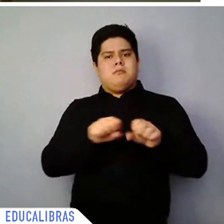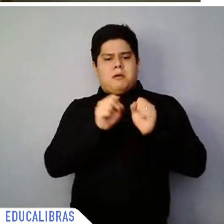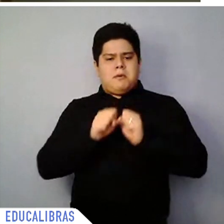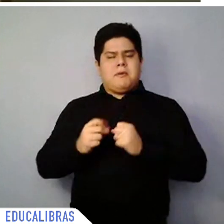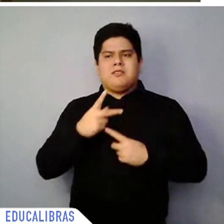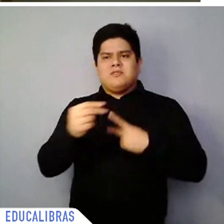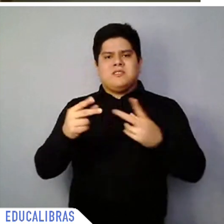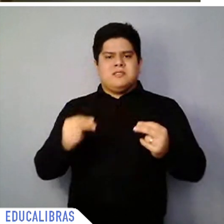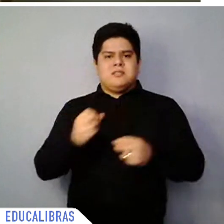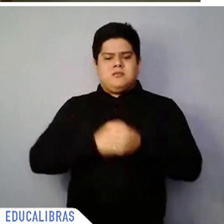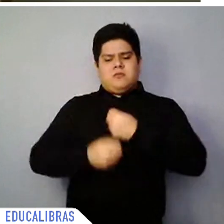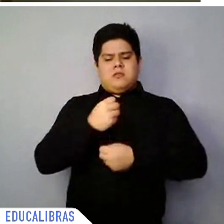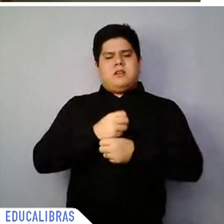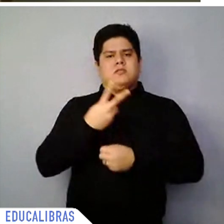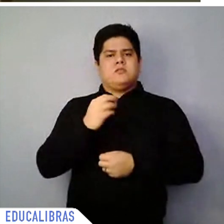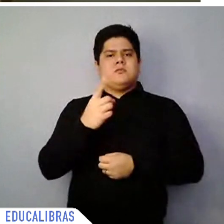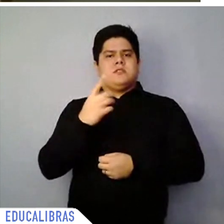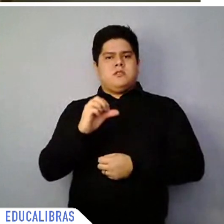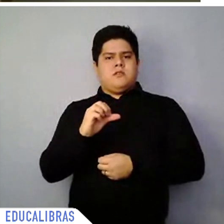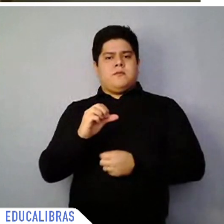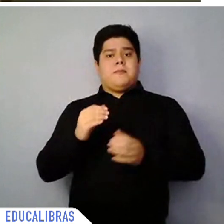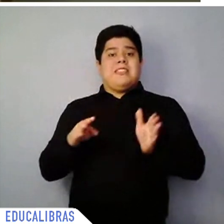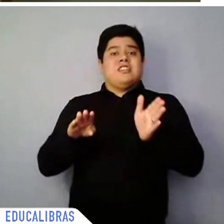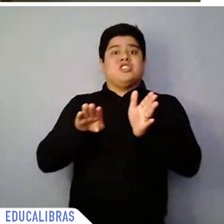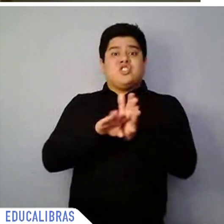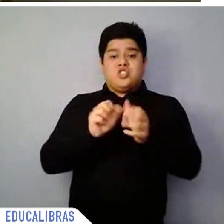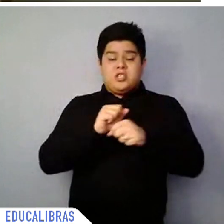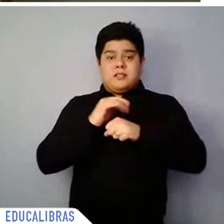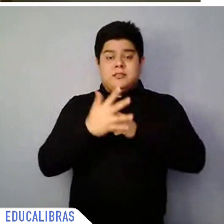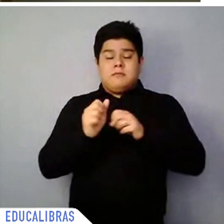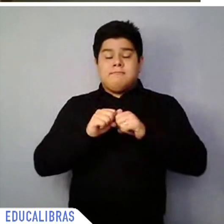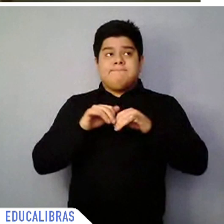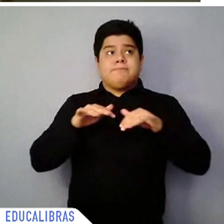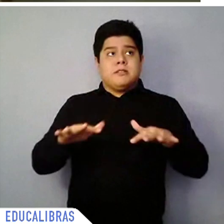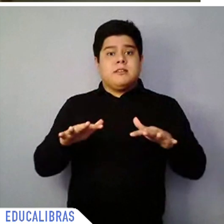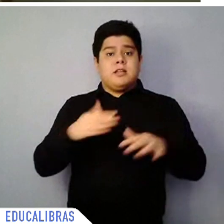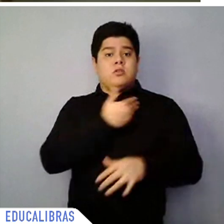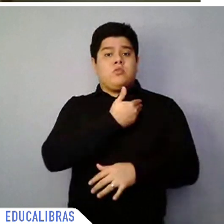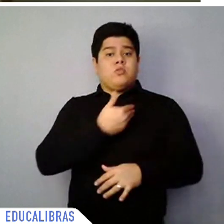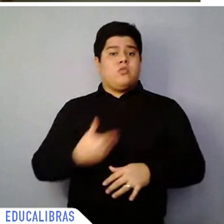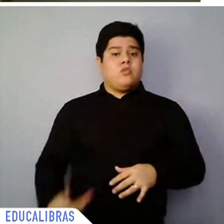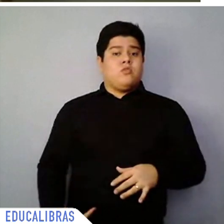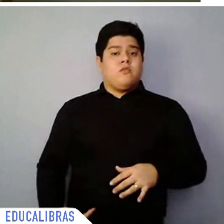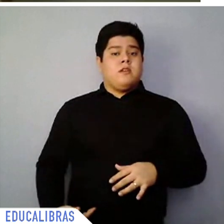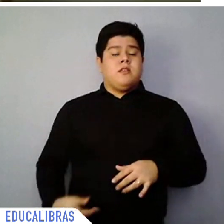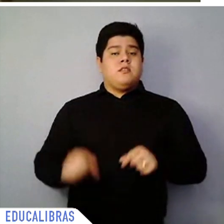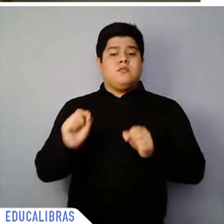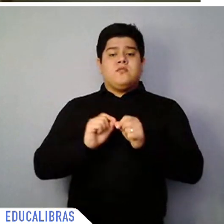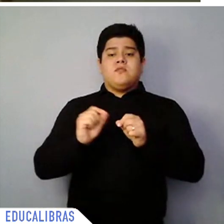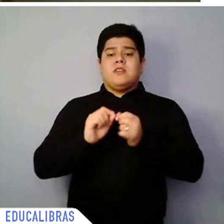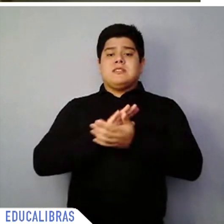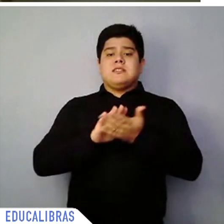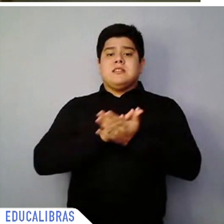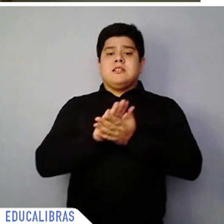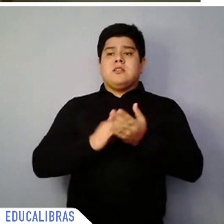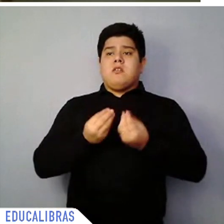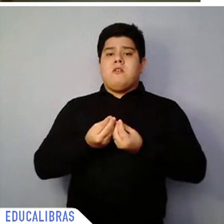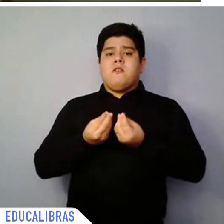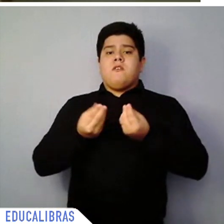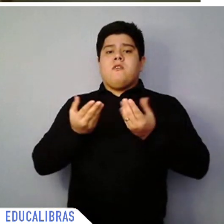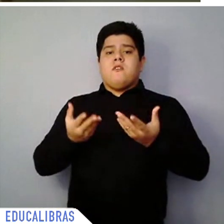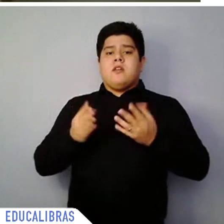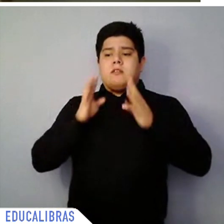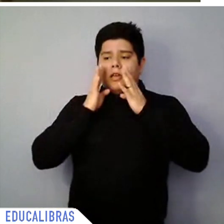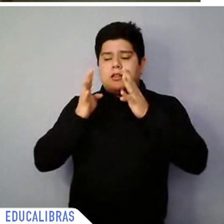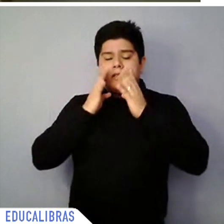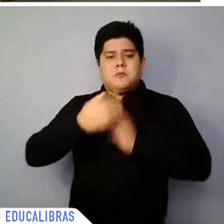a dismantling of this program, especially now that the pandemic situation. And now with the pandemics, the federal